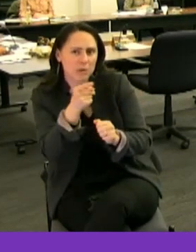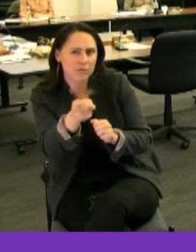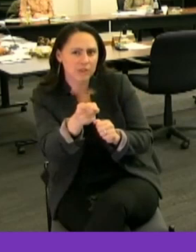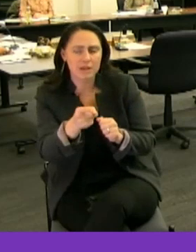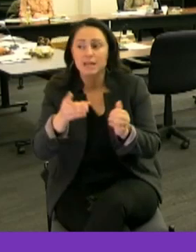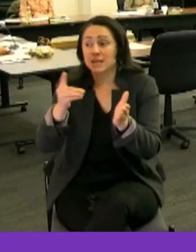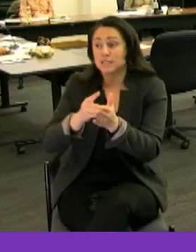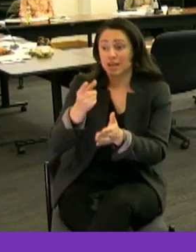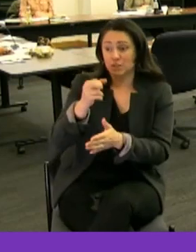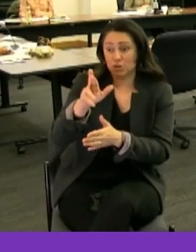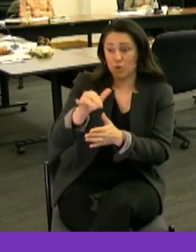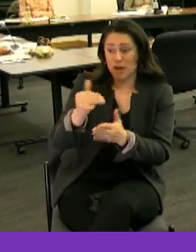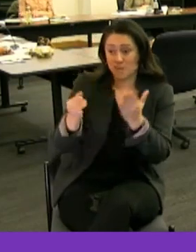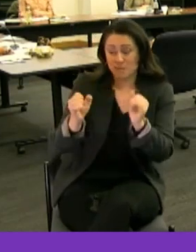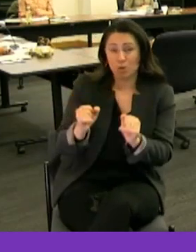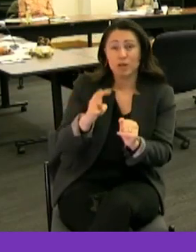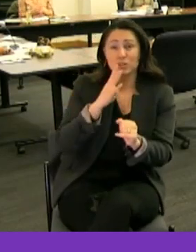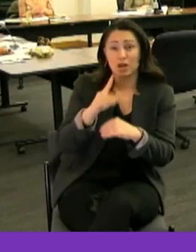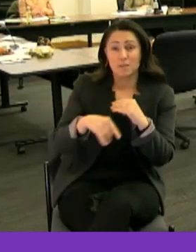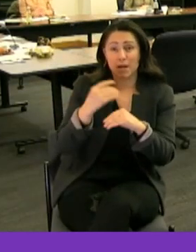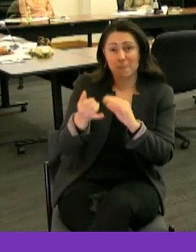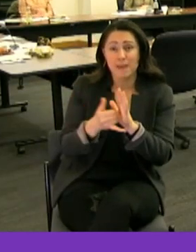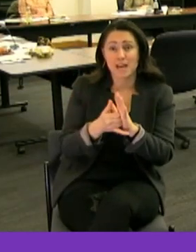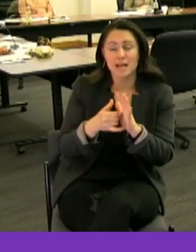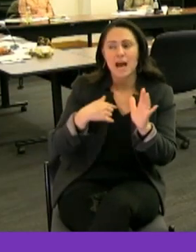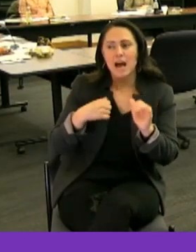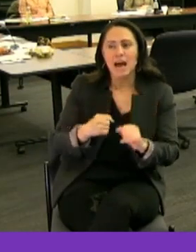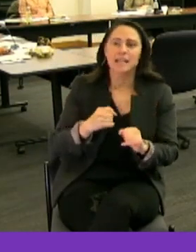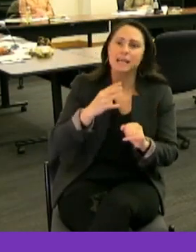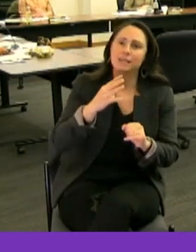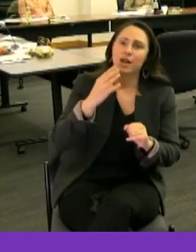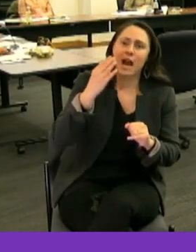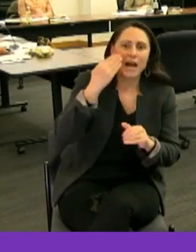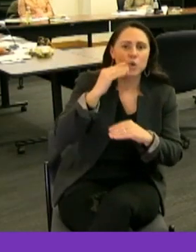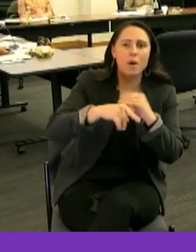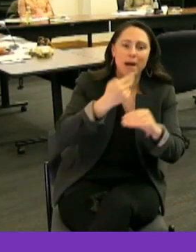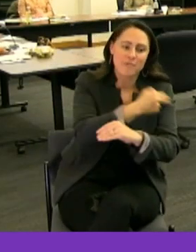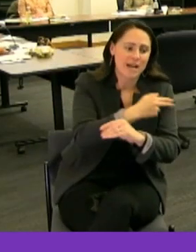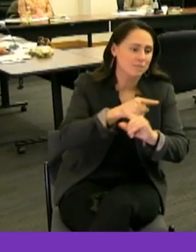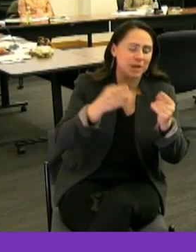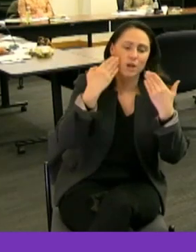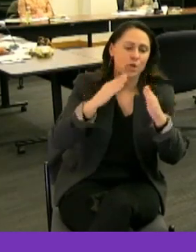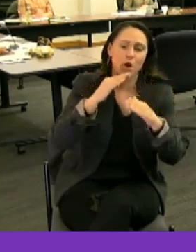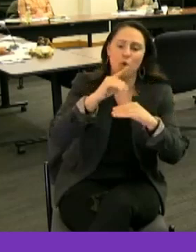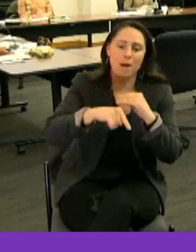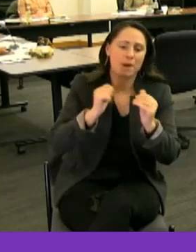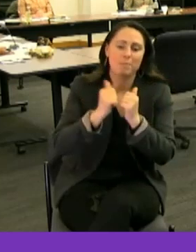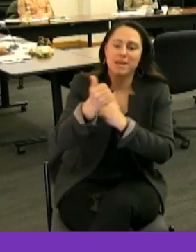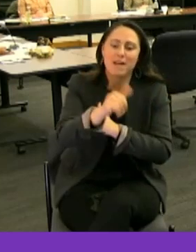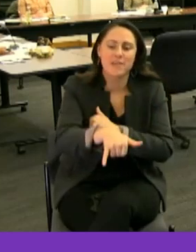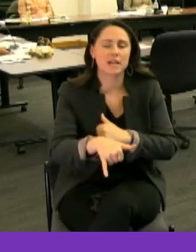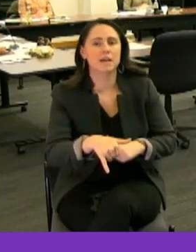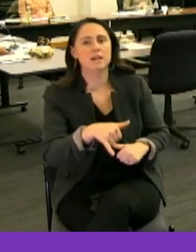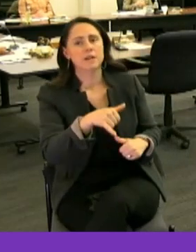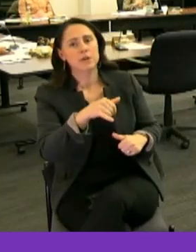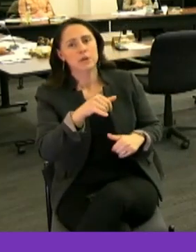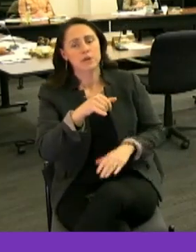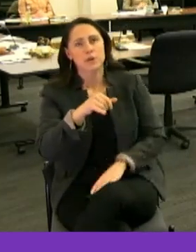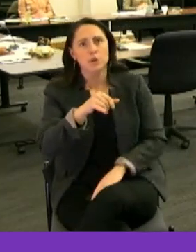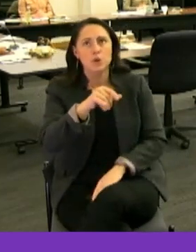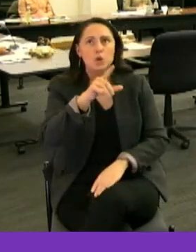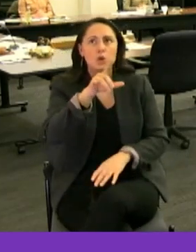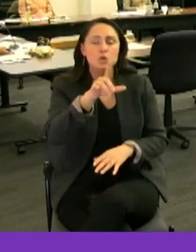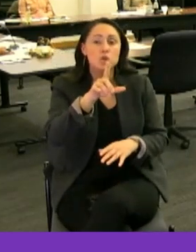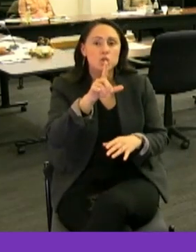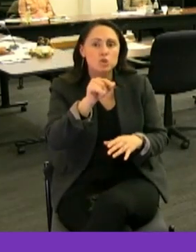to have you speak specifically to that. I can speak to the hospitals. I can't go beyond that. So 20 in